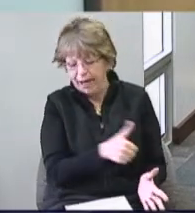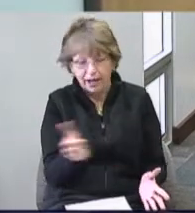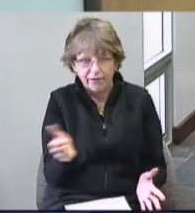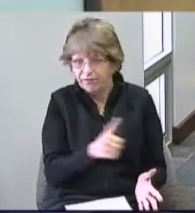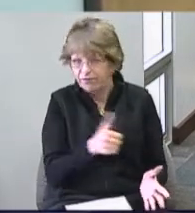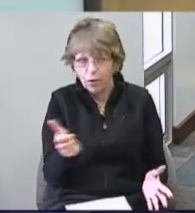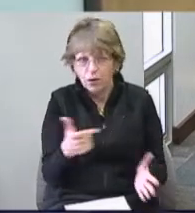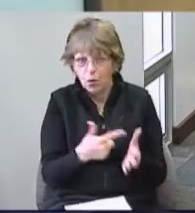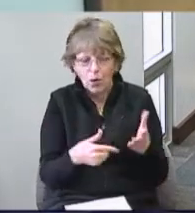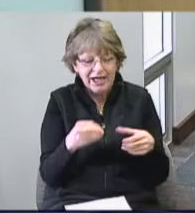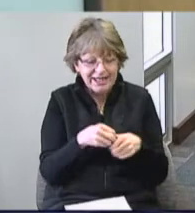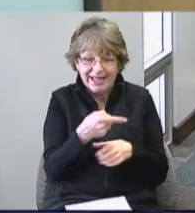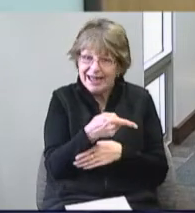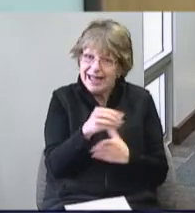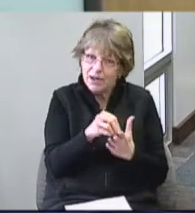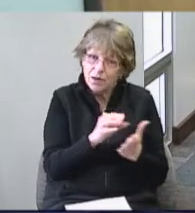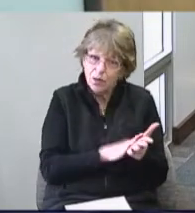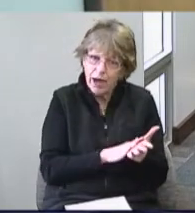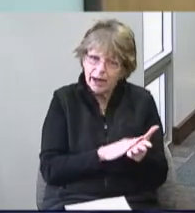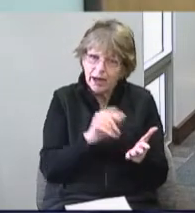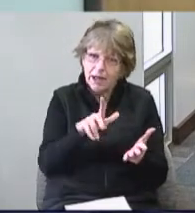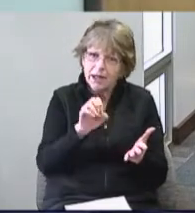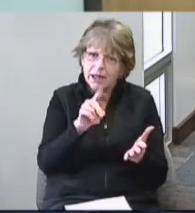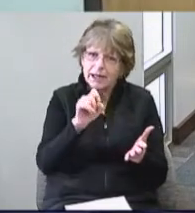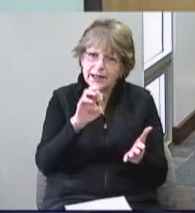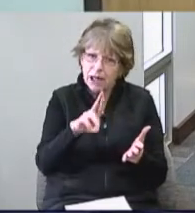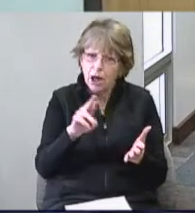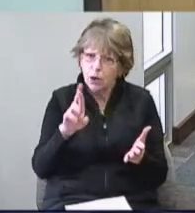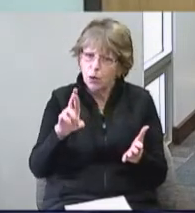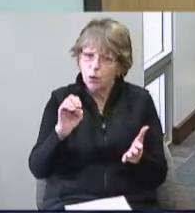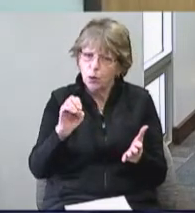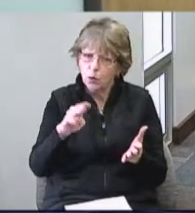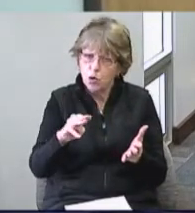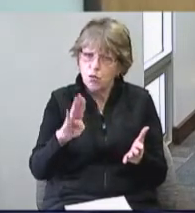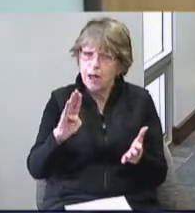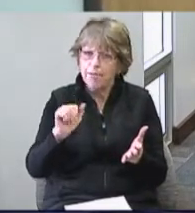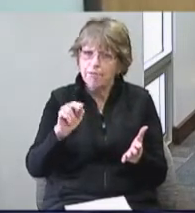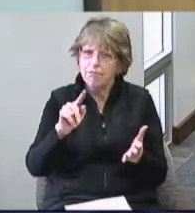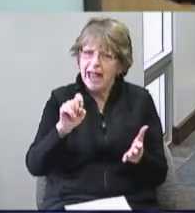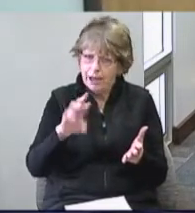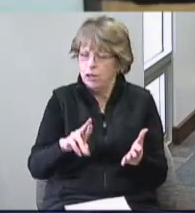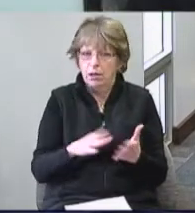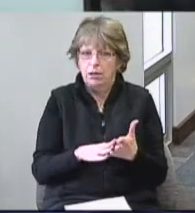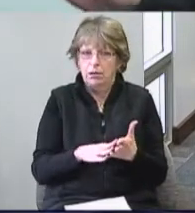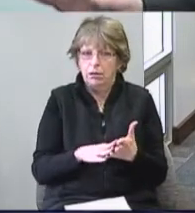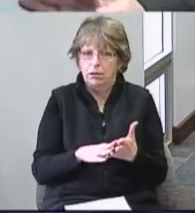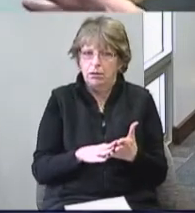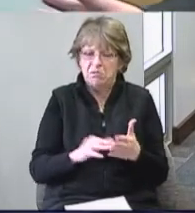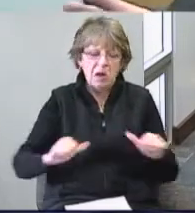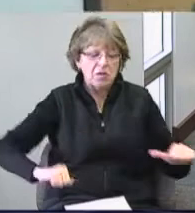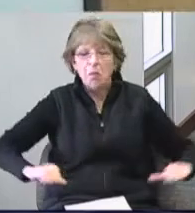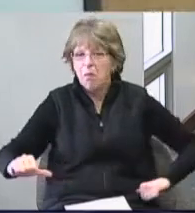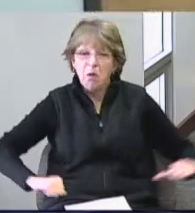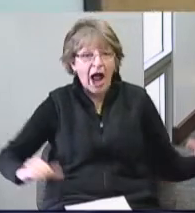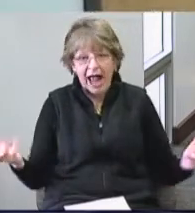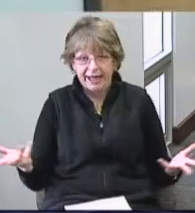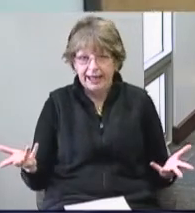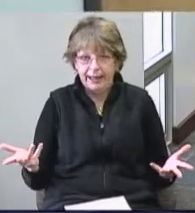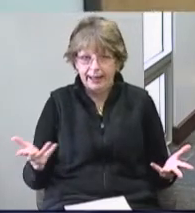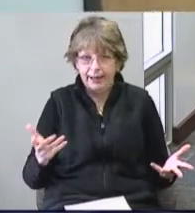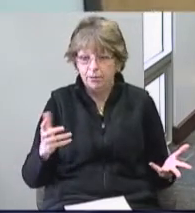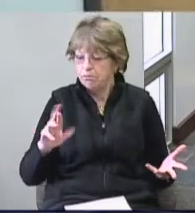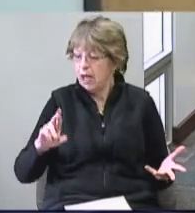What is in this record is locker room banter. There's braggadocio by Officer